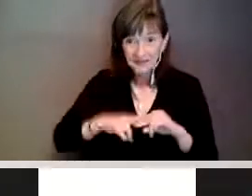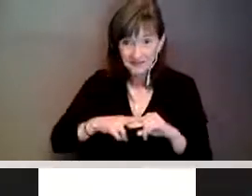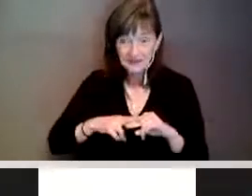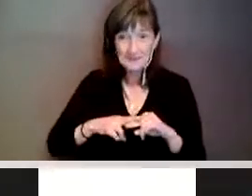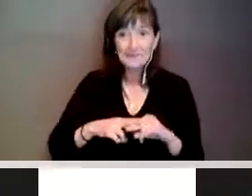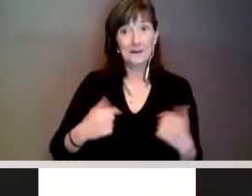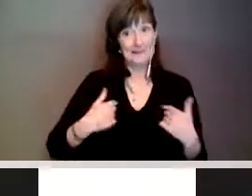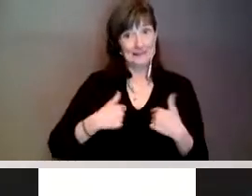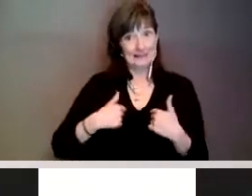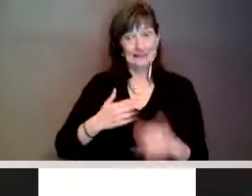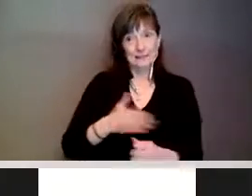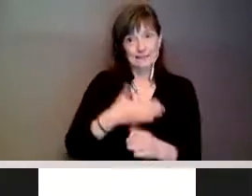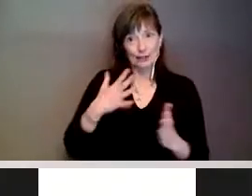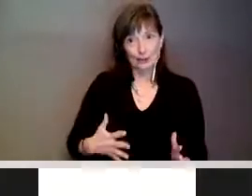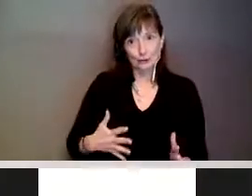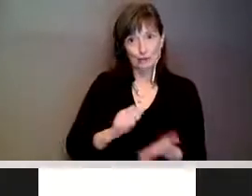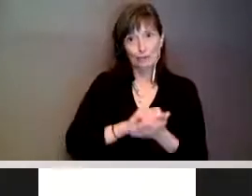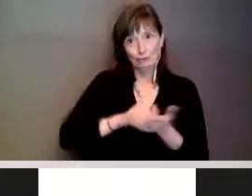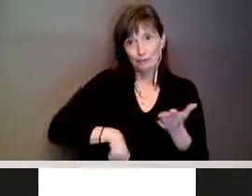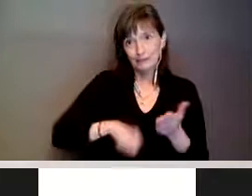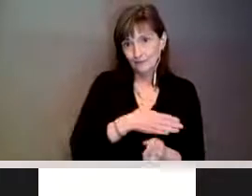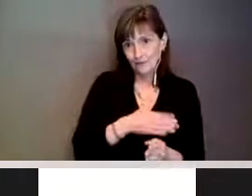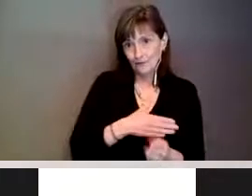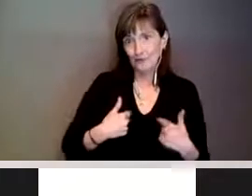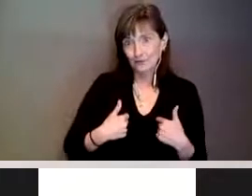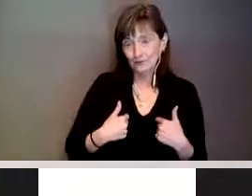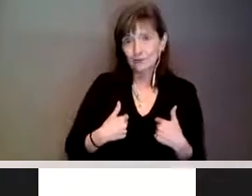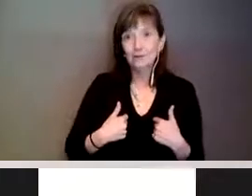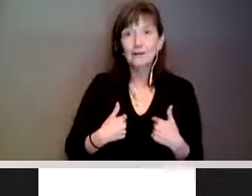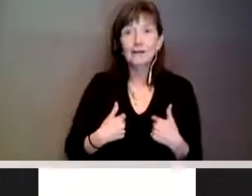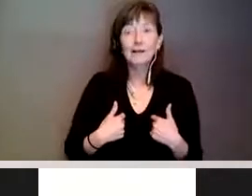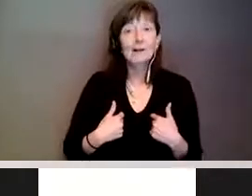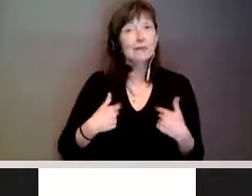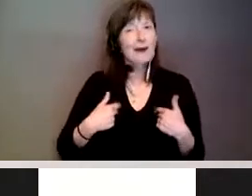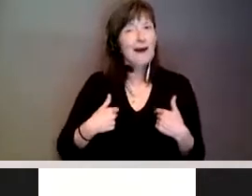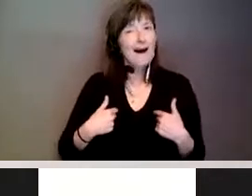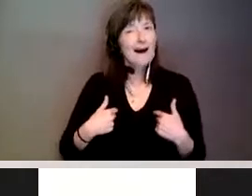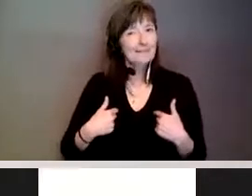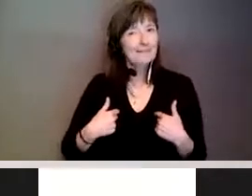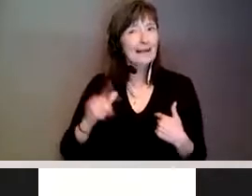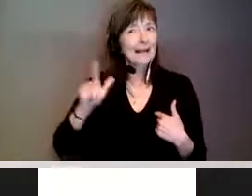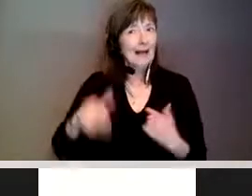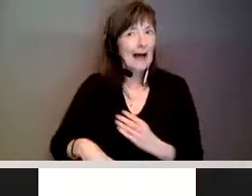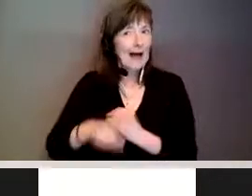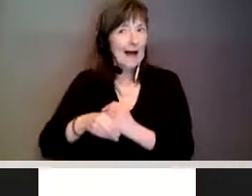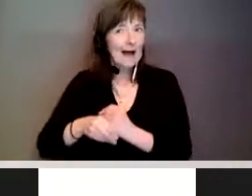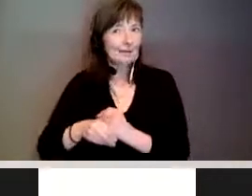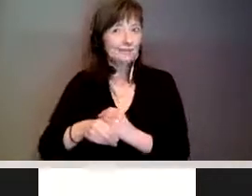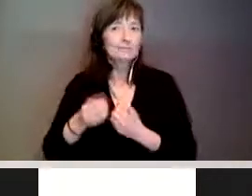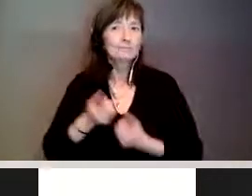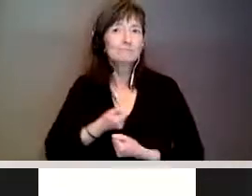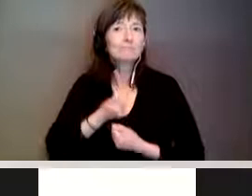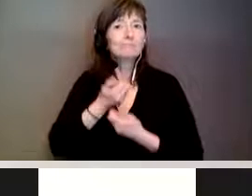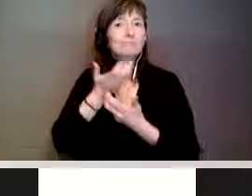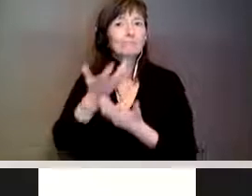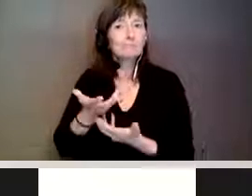singer and a songwriter, my role is also to help people use their voice, not just in the sense of